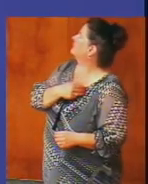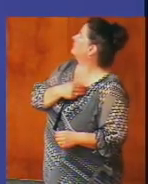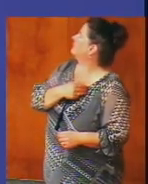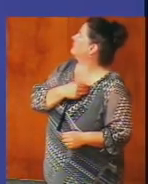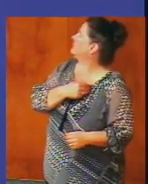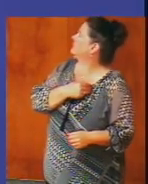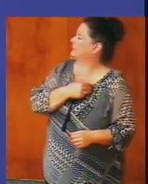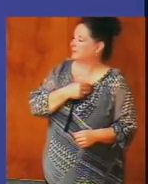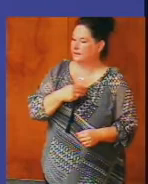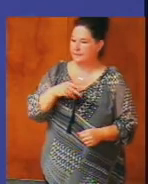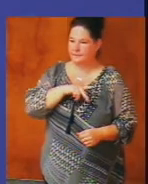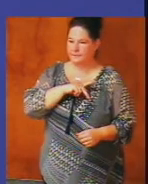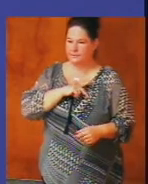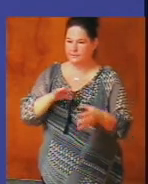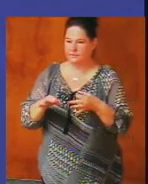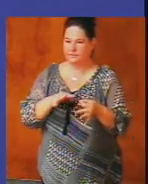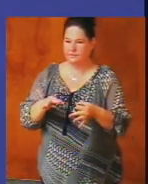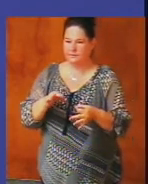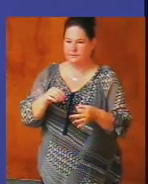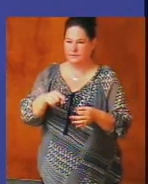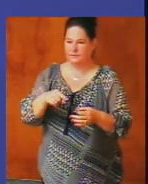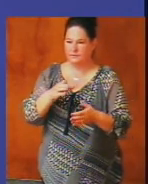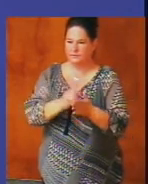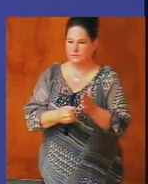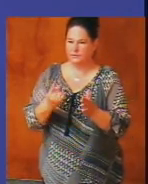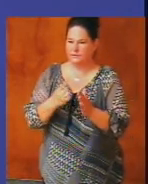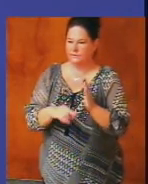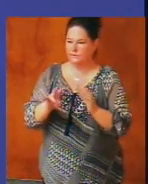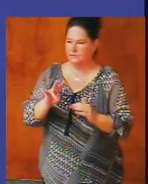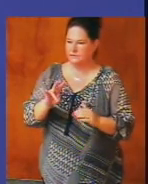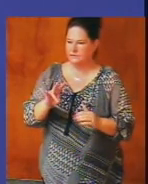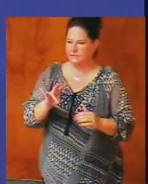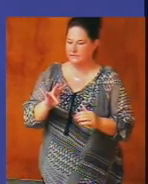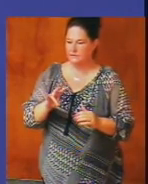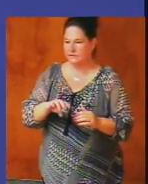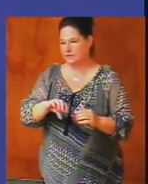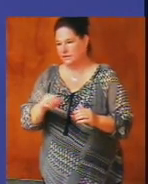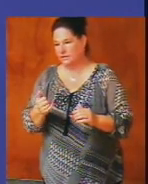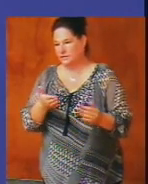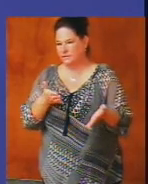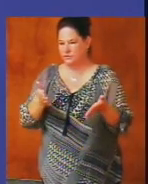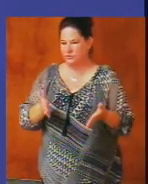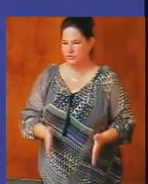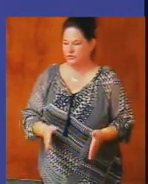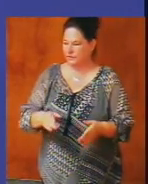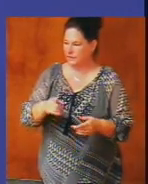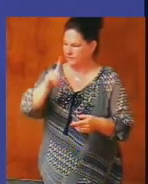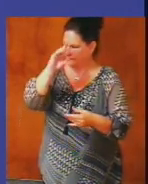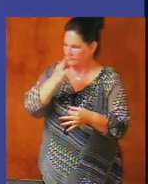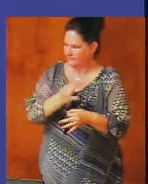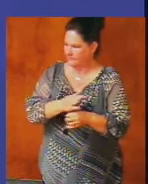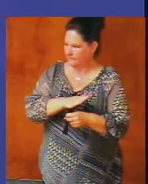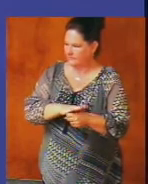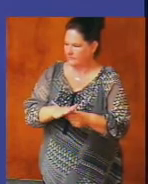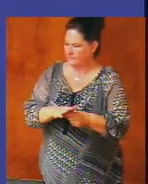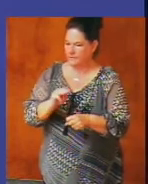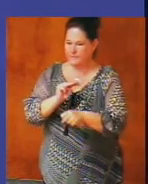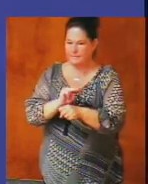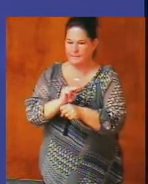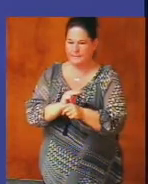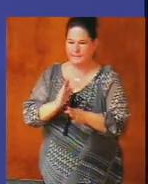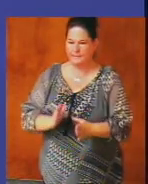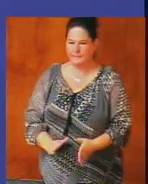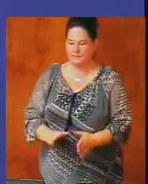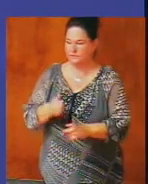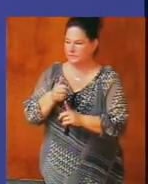Paul describes him in chapter 1, verse 7, as a fellow servant and a faithful minister. He's